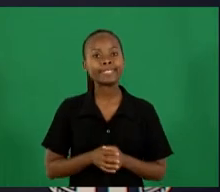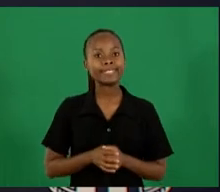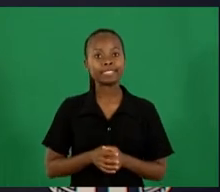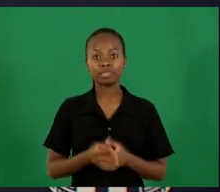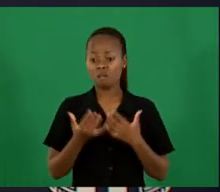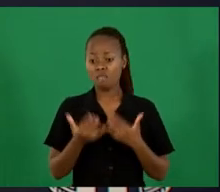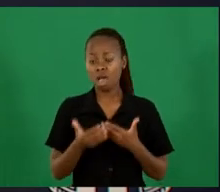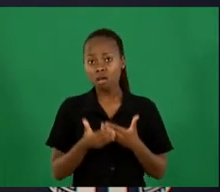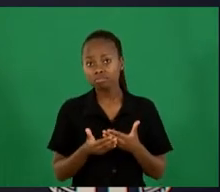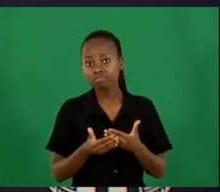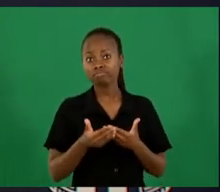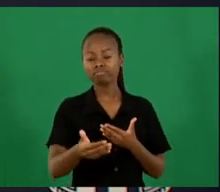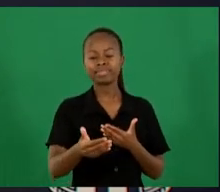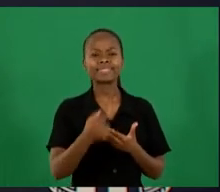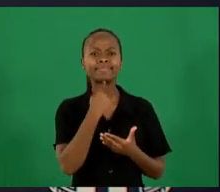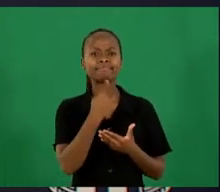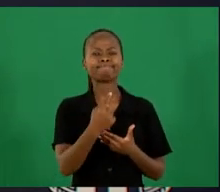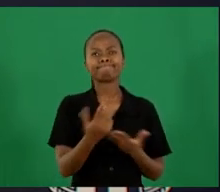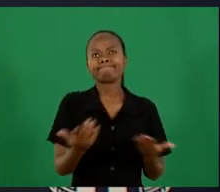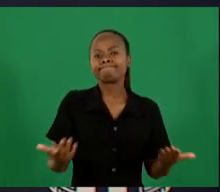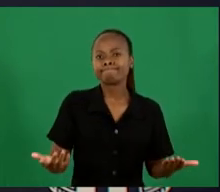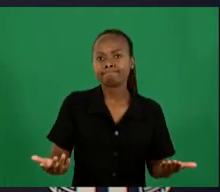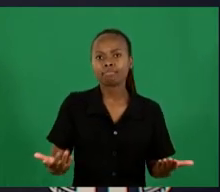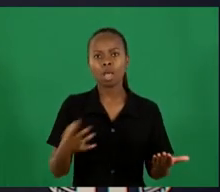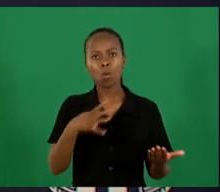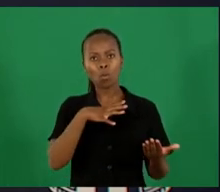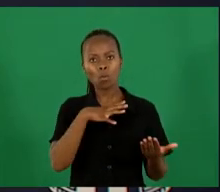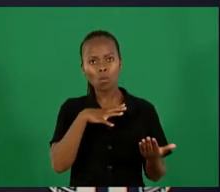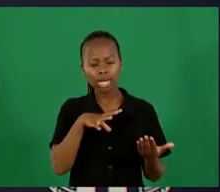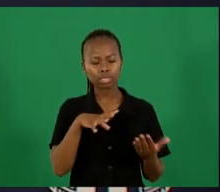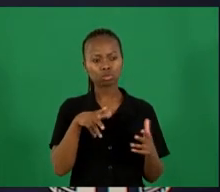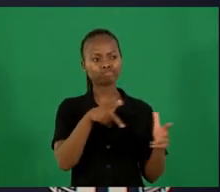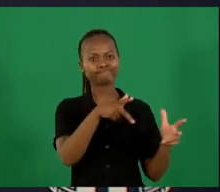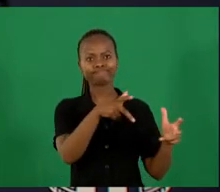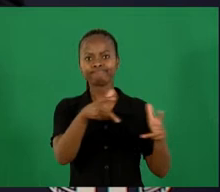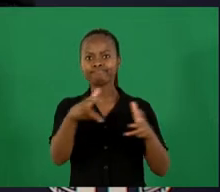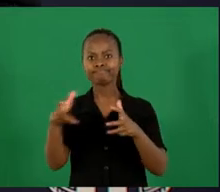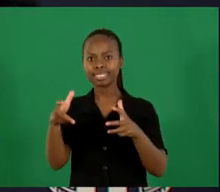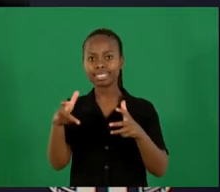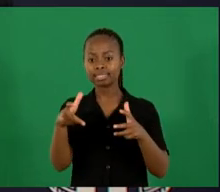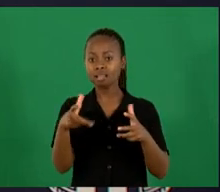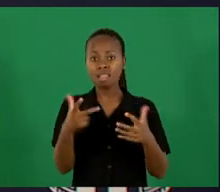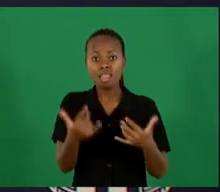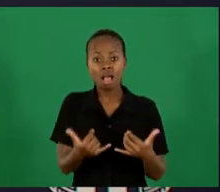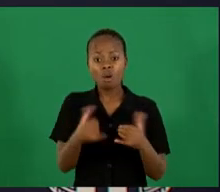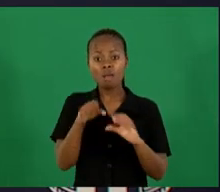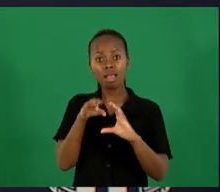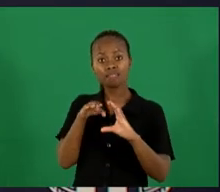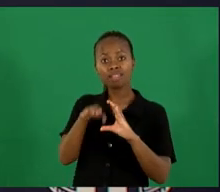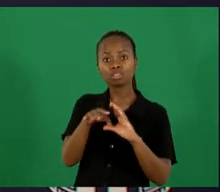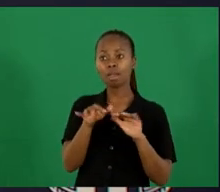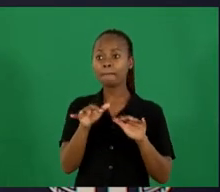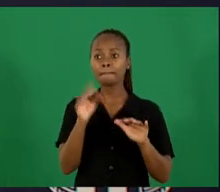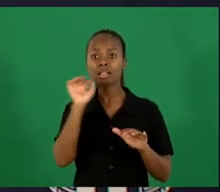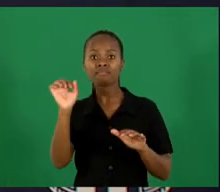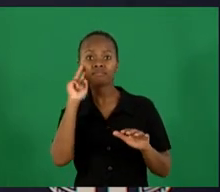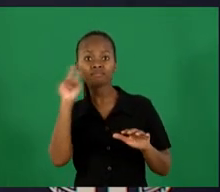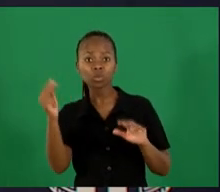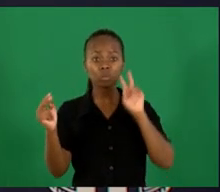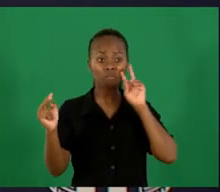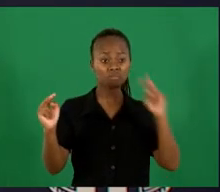term, while raising rates to levels more consistent with the current view of inflation and risks to